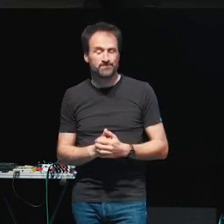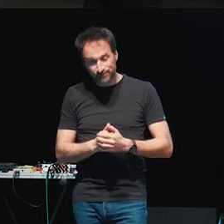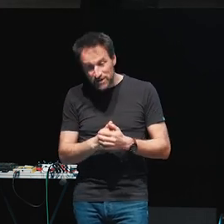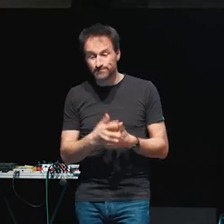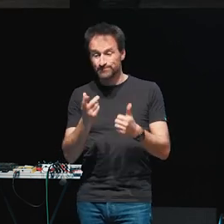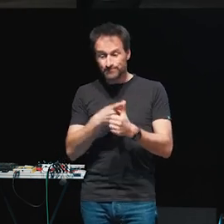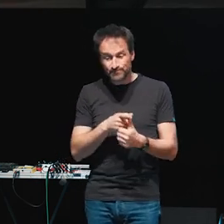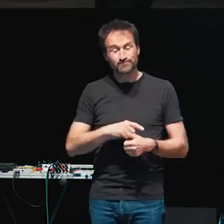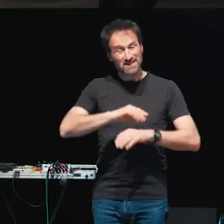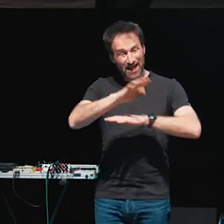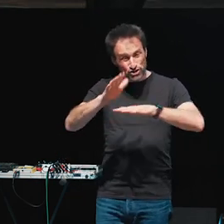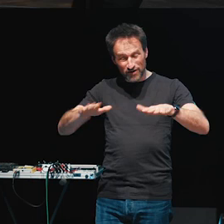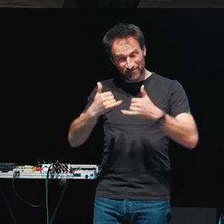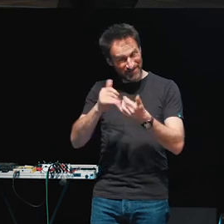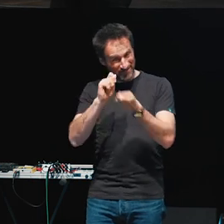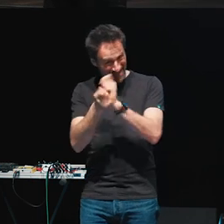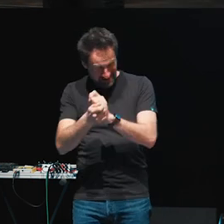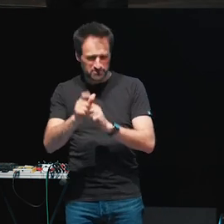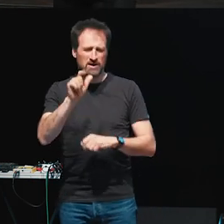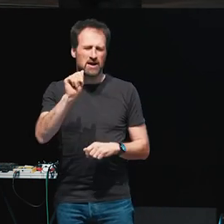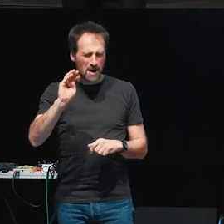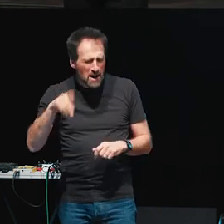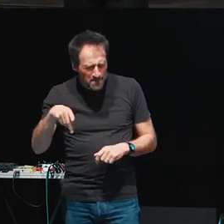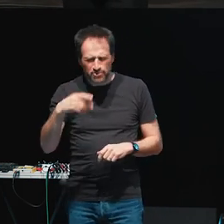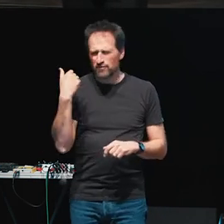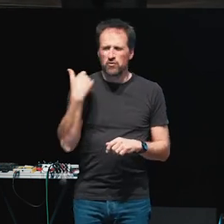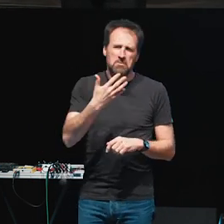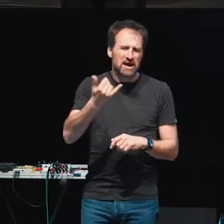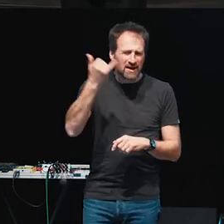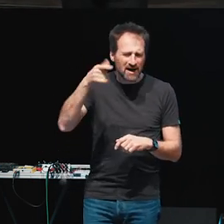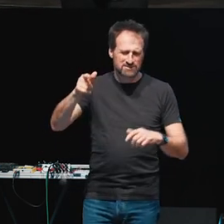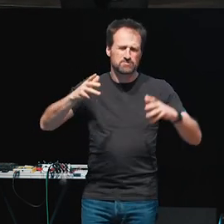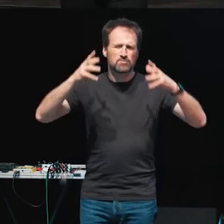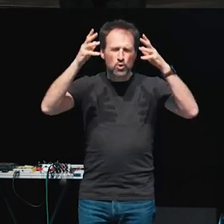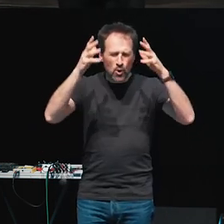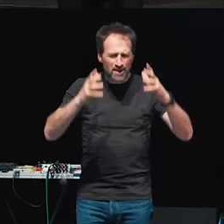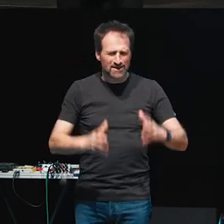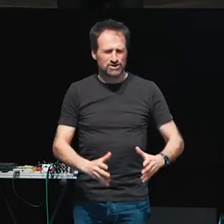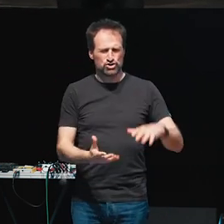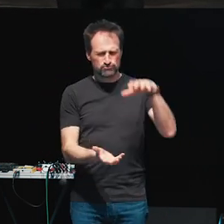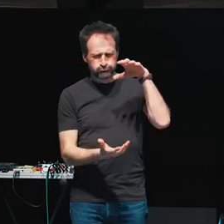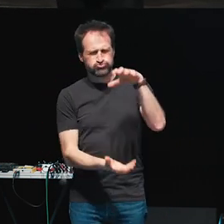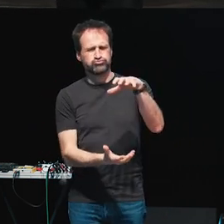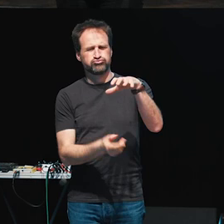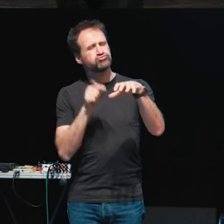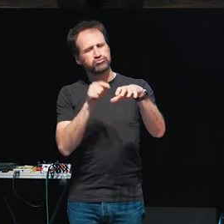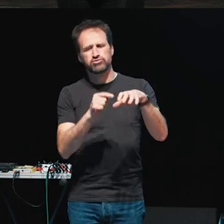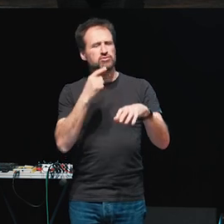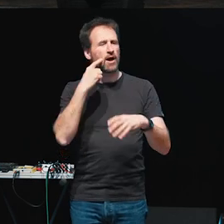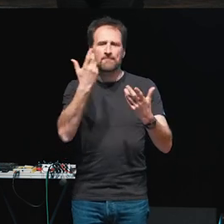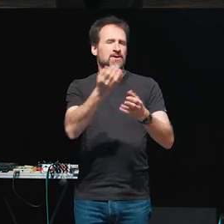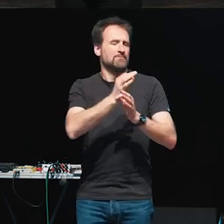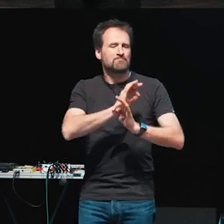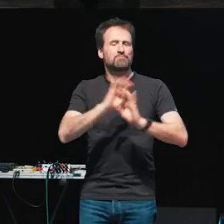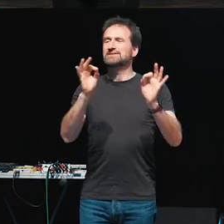LAMP, like a couple years ago, this monolith LAMP style approach was under question whether that's the best possible